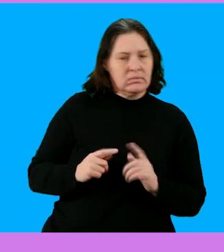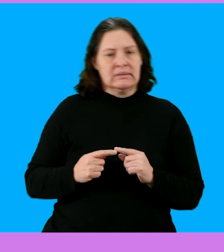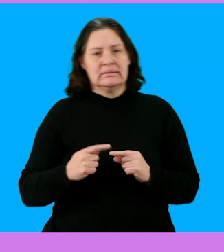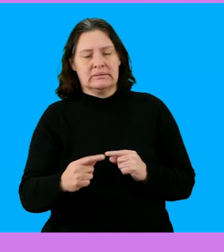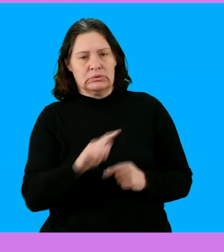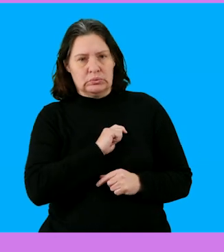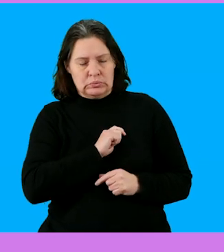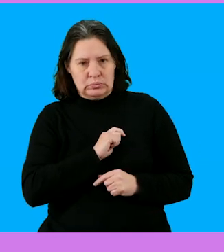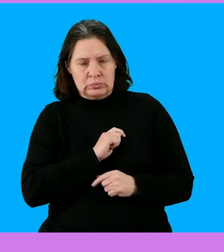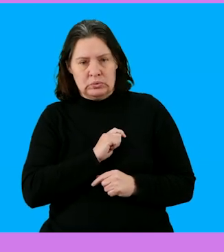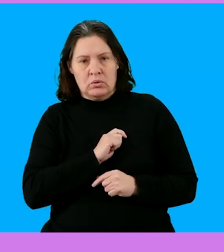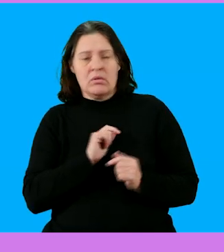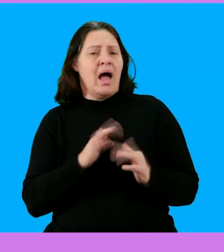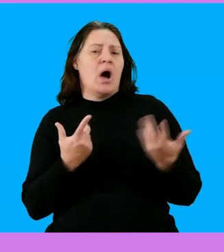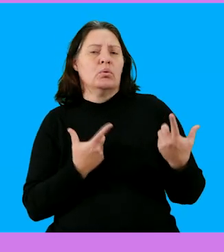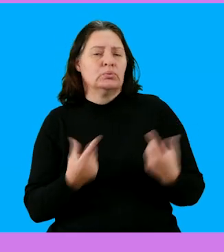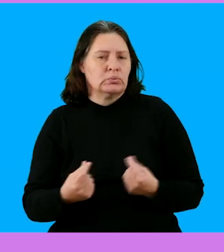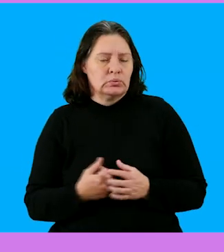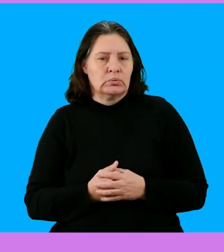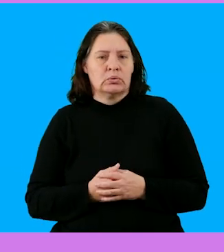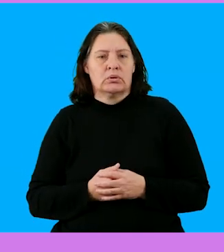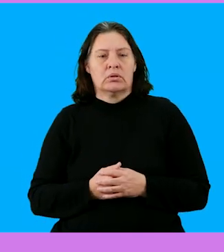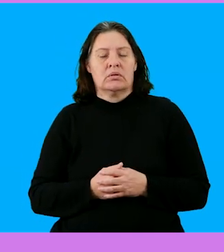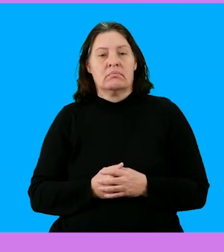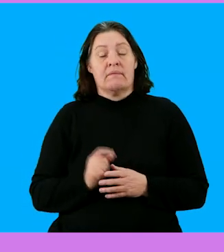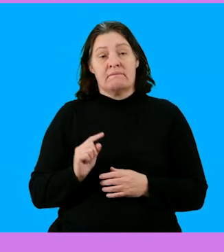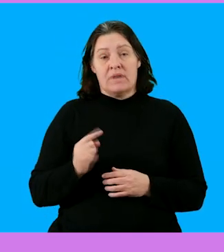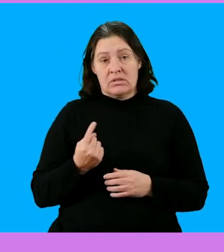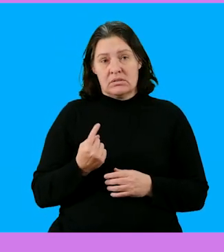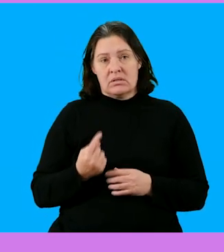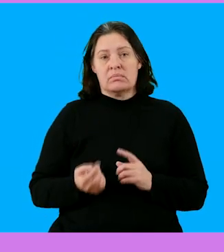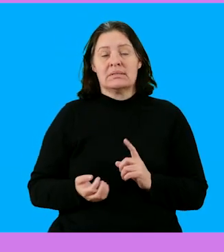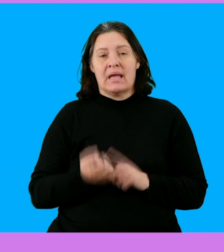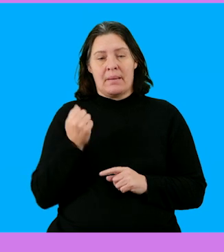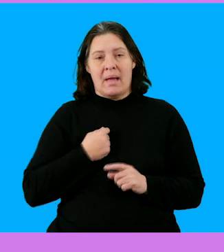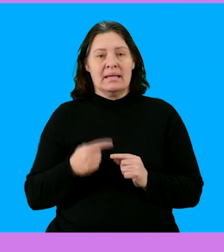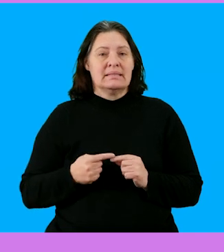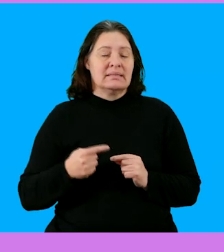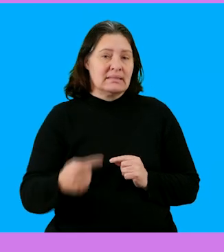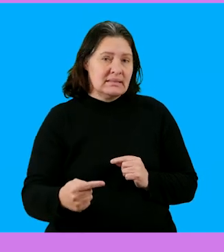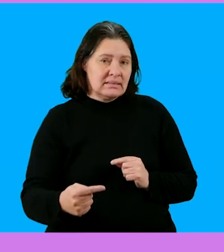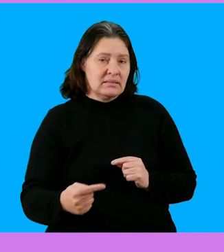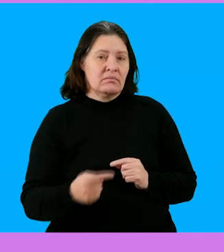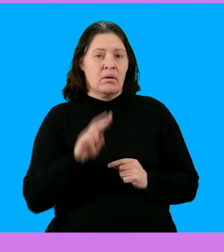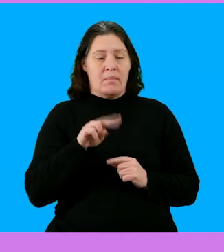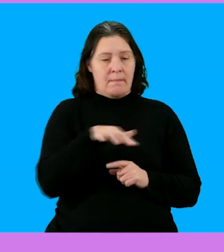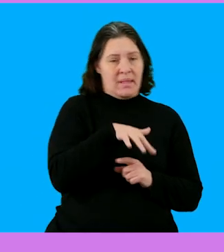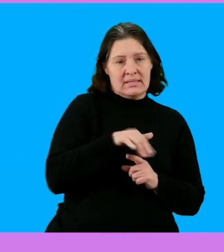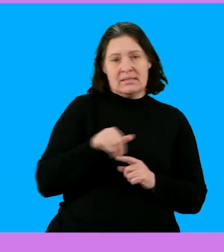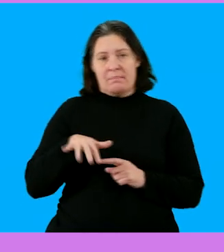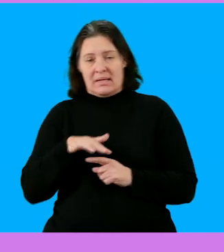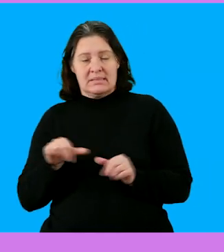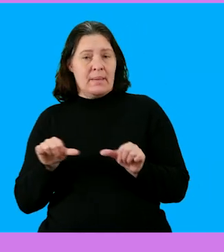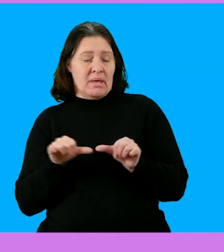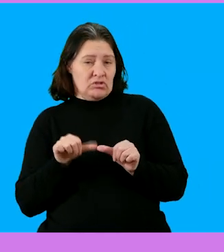Okay, so therefore, how do I go about? I will take, first of all, my distance between my two places, the measured